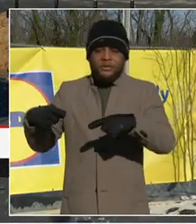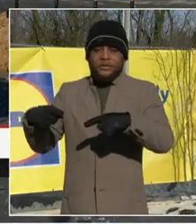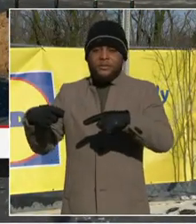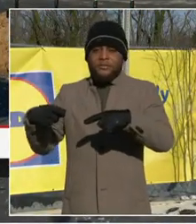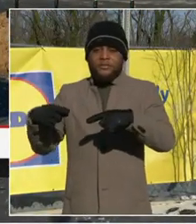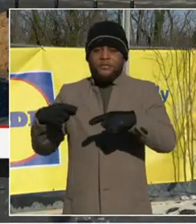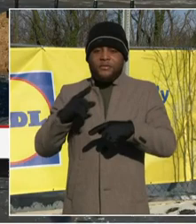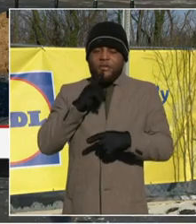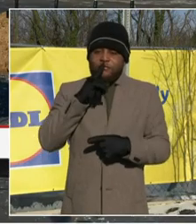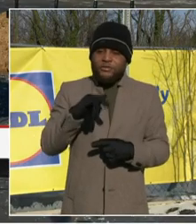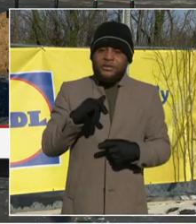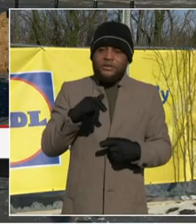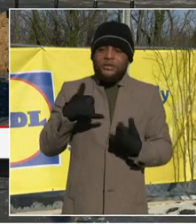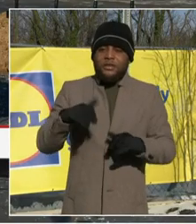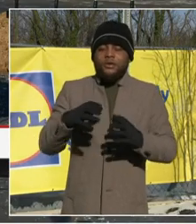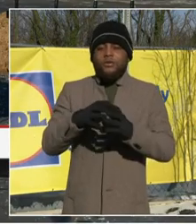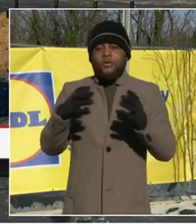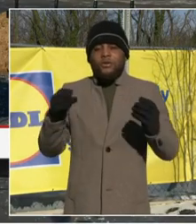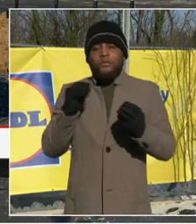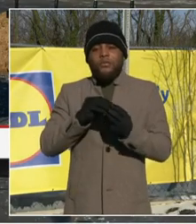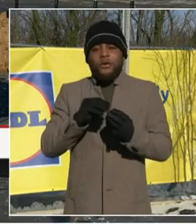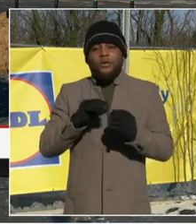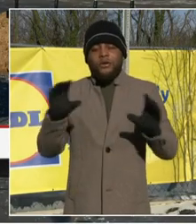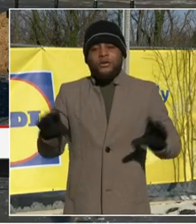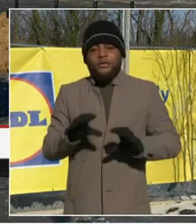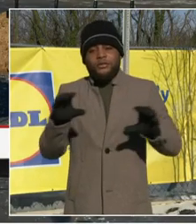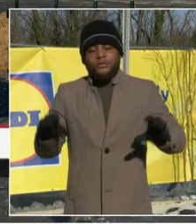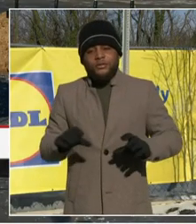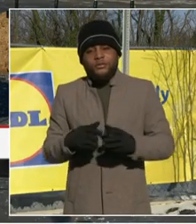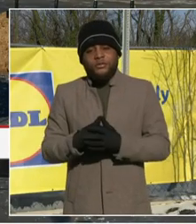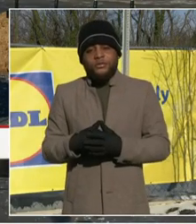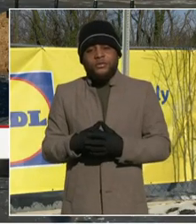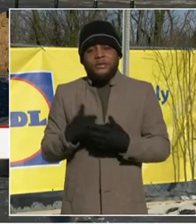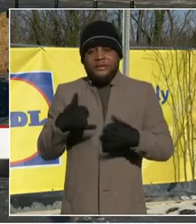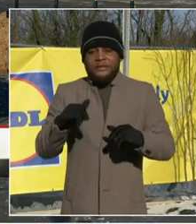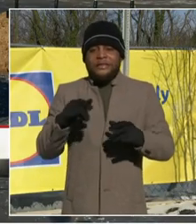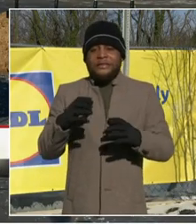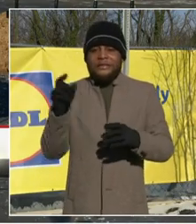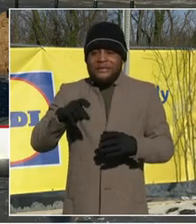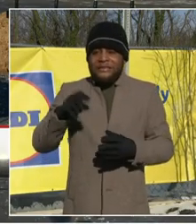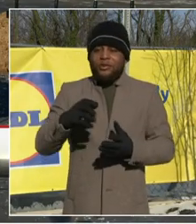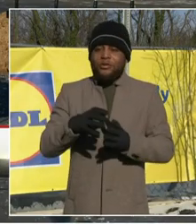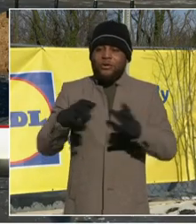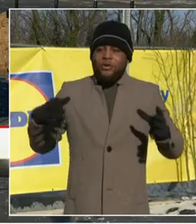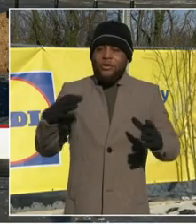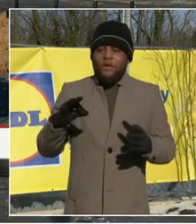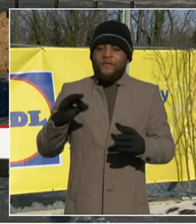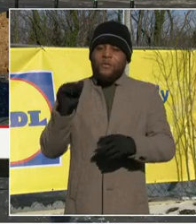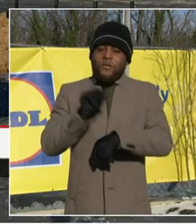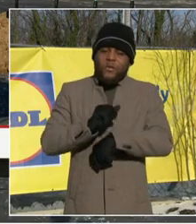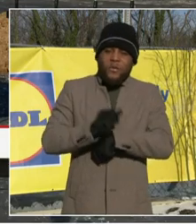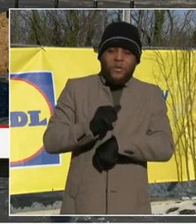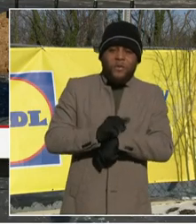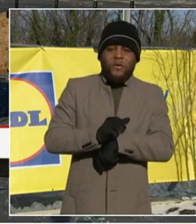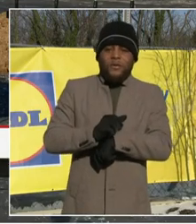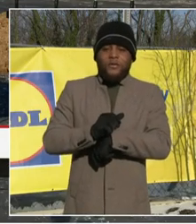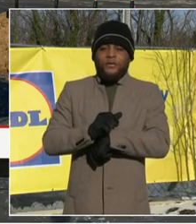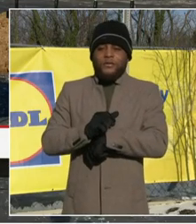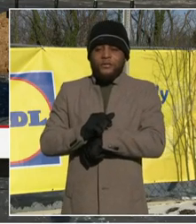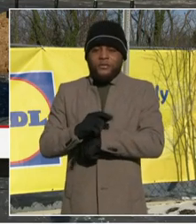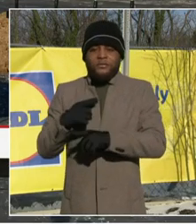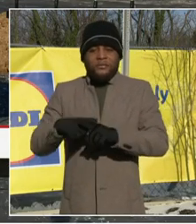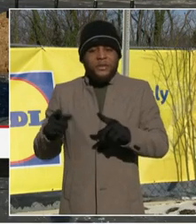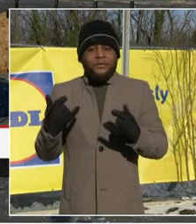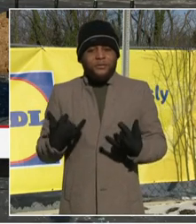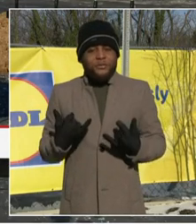and that sort of effort to get more grocery stores in Ward 7 and 8. So more to come on that, but today we're here to celebrate